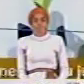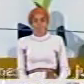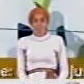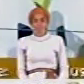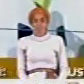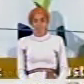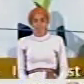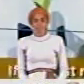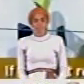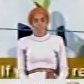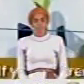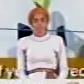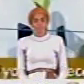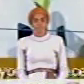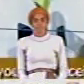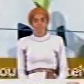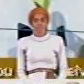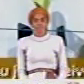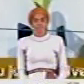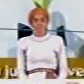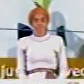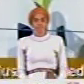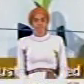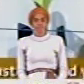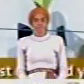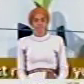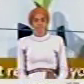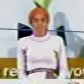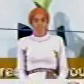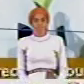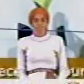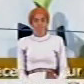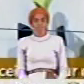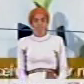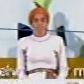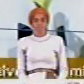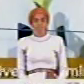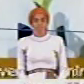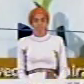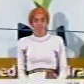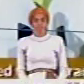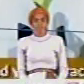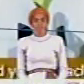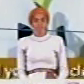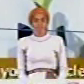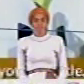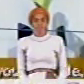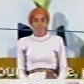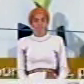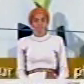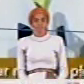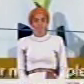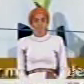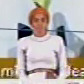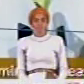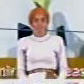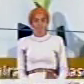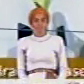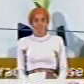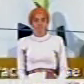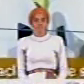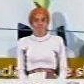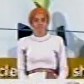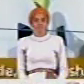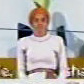Things happening online. Let's begin from the United States of America. From the United States of America, we have this testimony